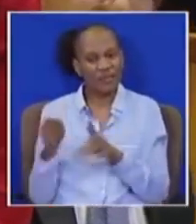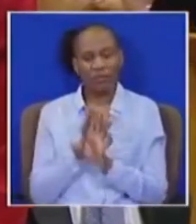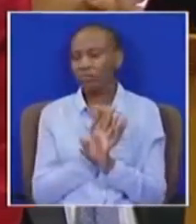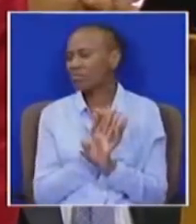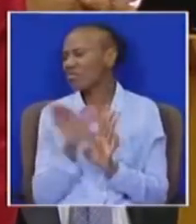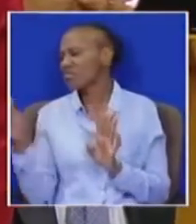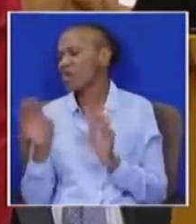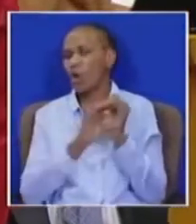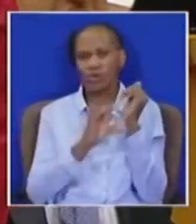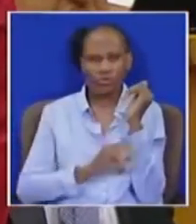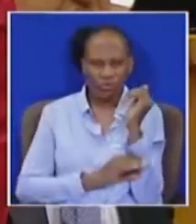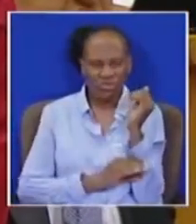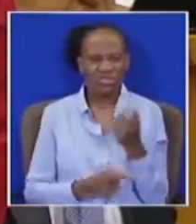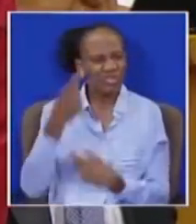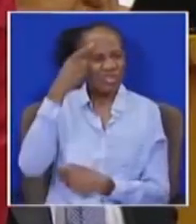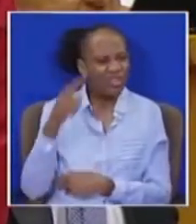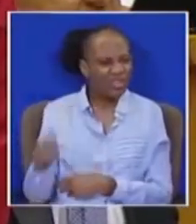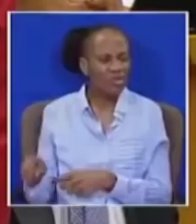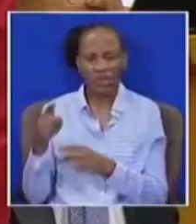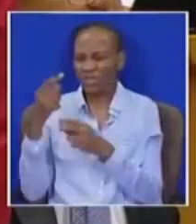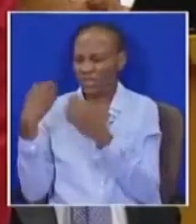the Constitution and did not execute its